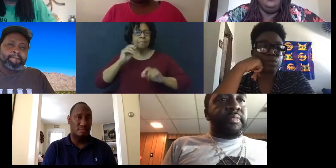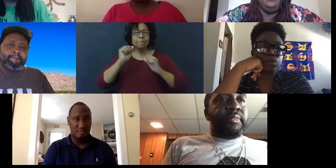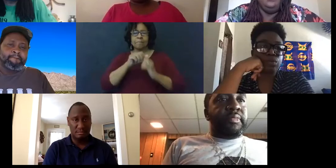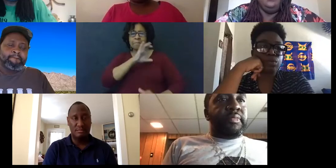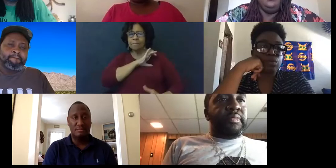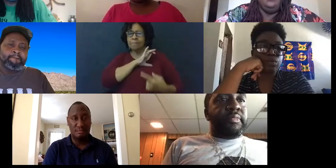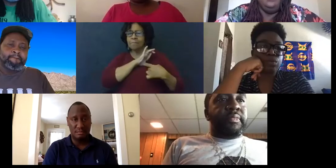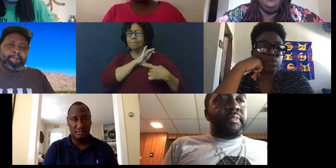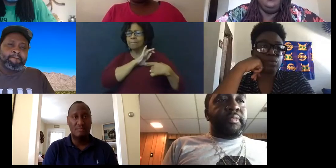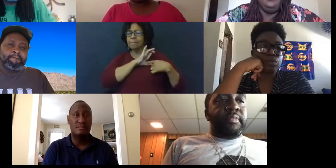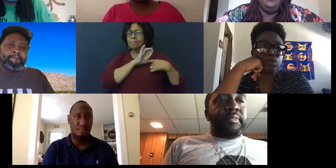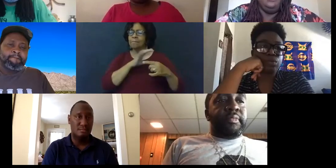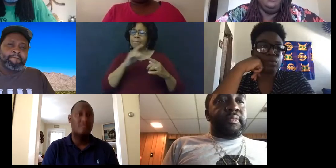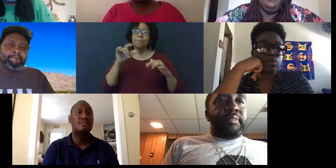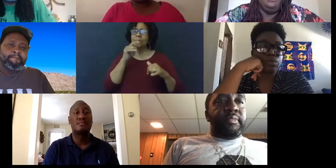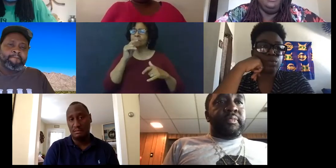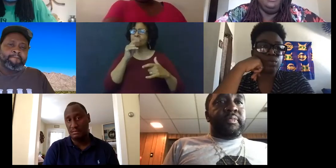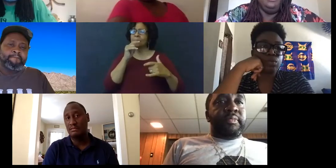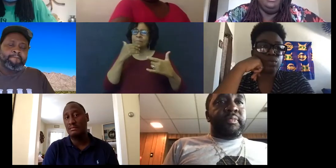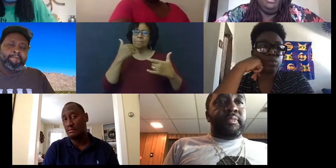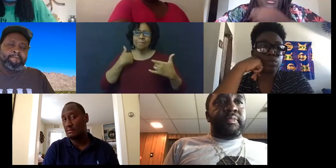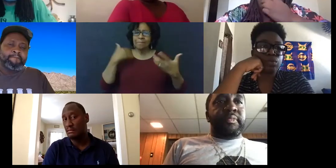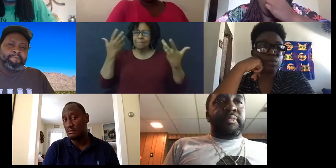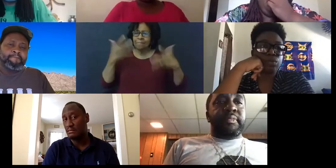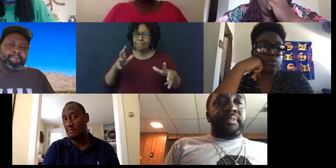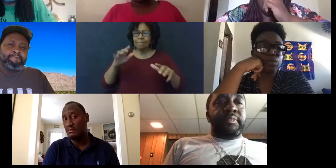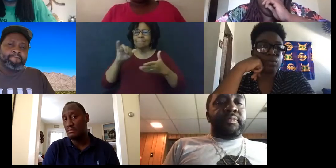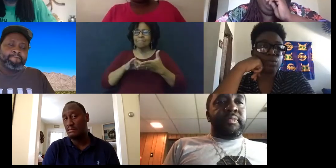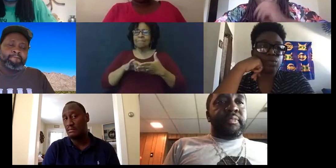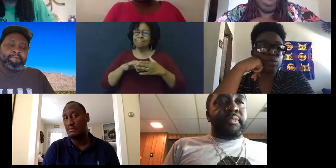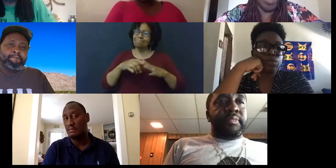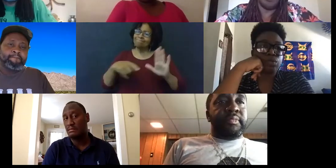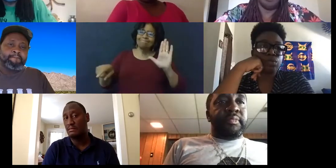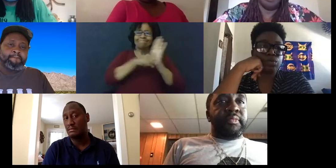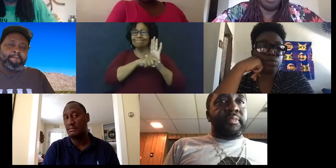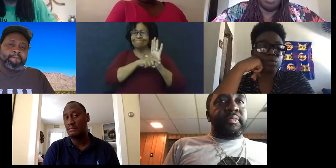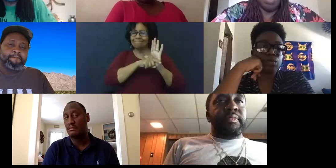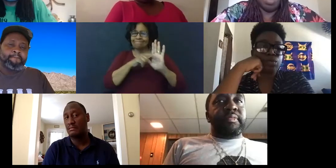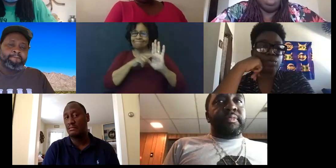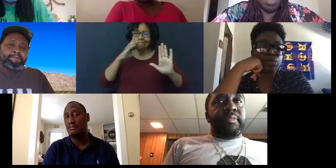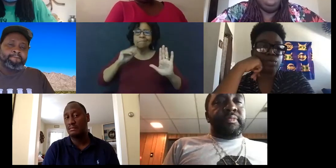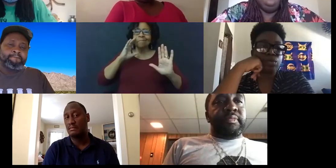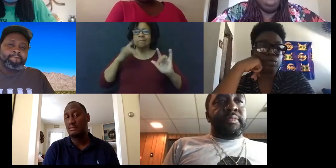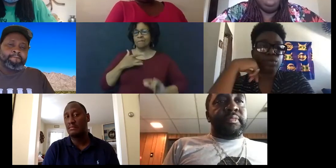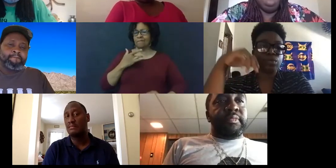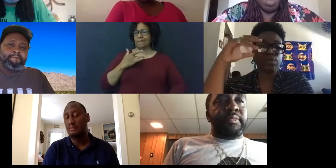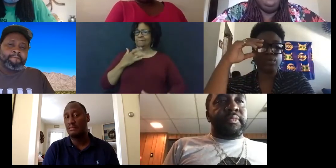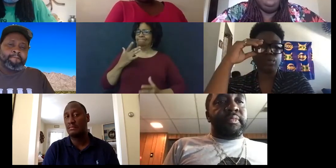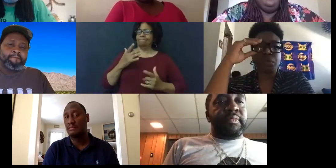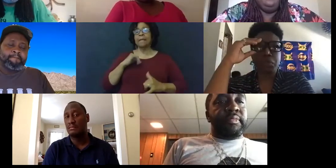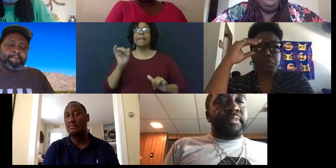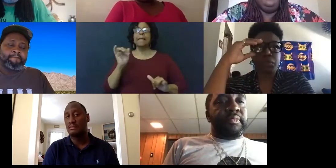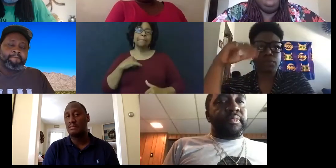officers or the police that, I mean, a negative, or you felt, because I know that